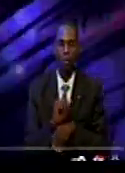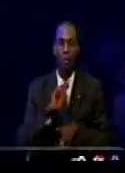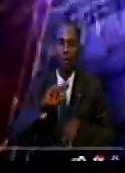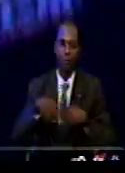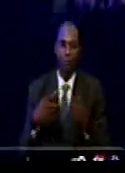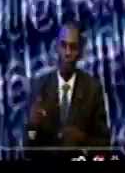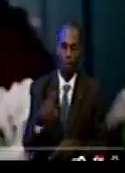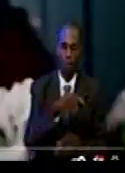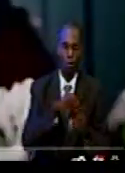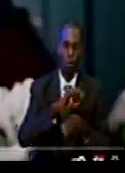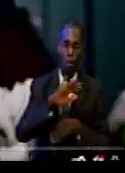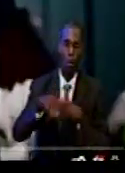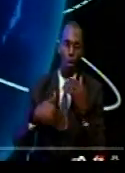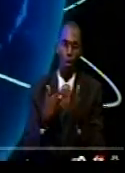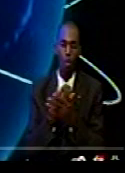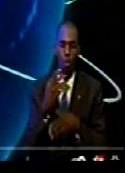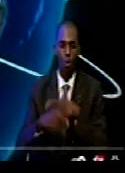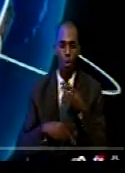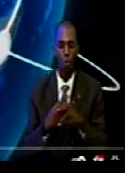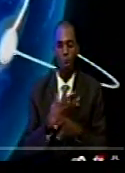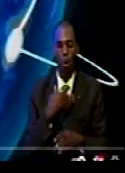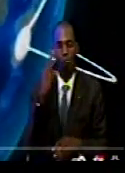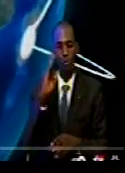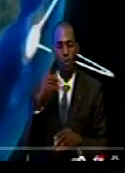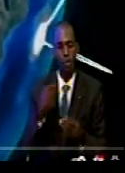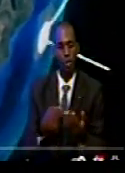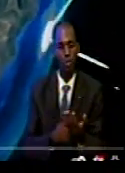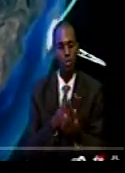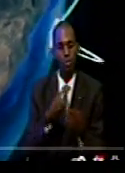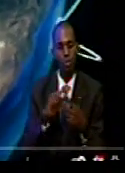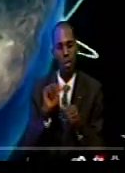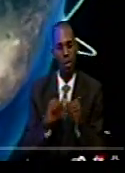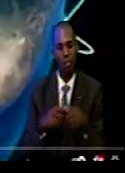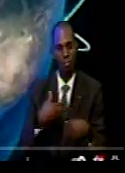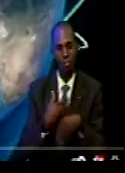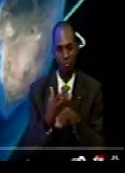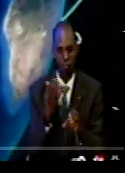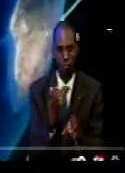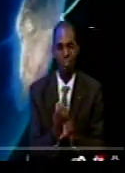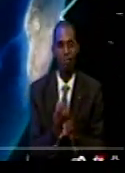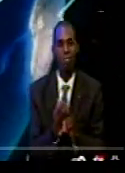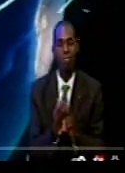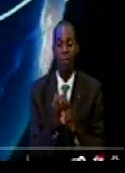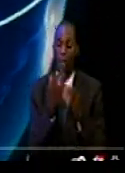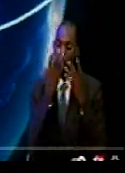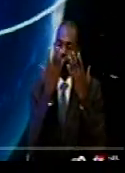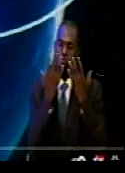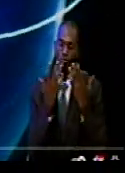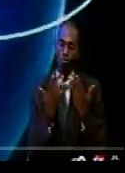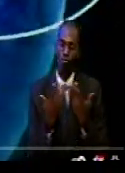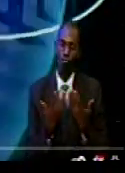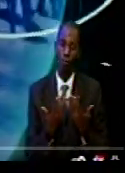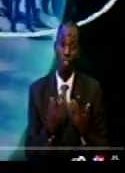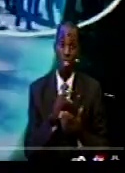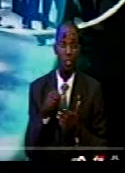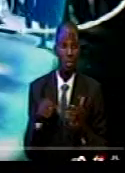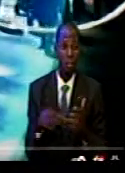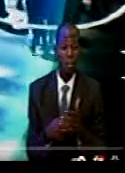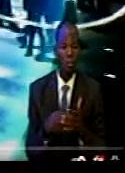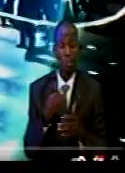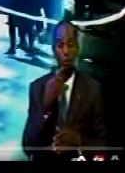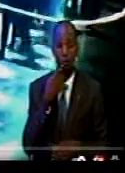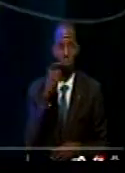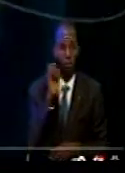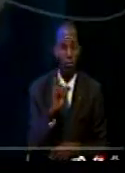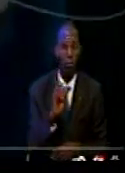neglecting the master's duty. Go ye into all the world and preach the gospel to every